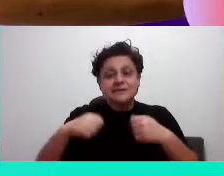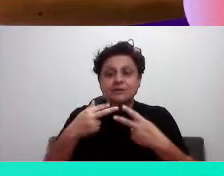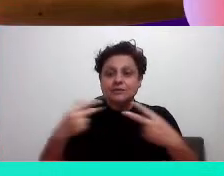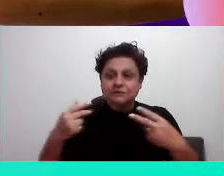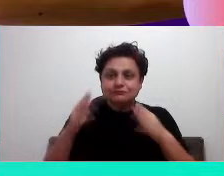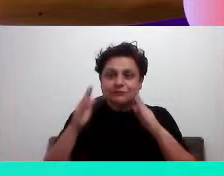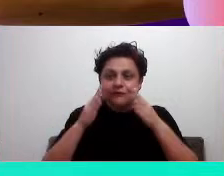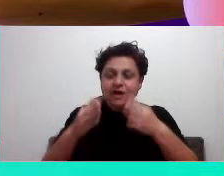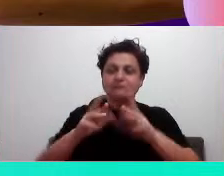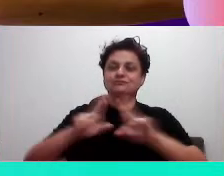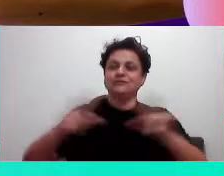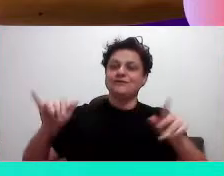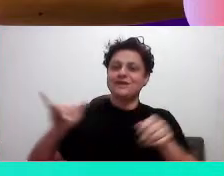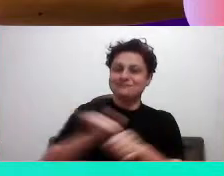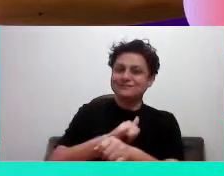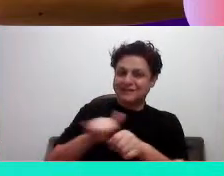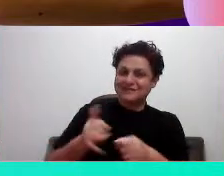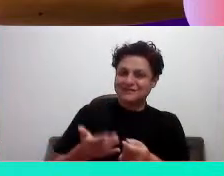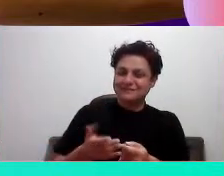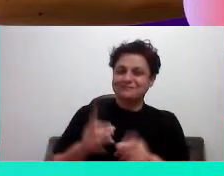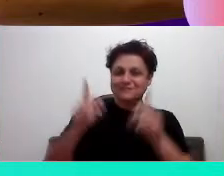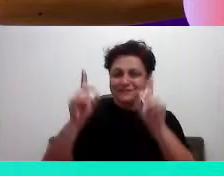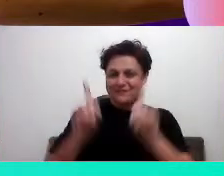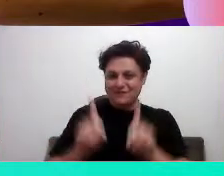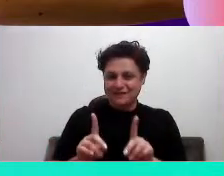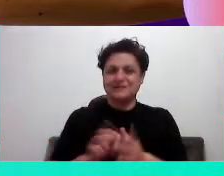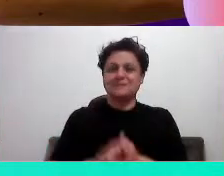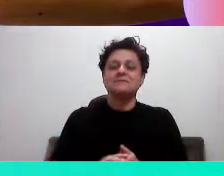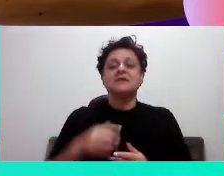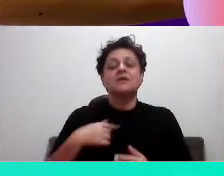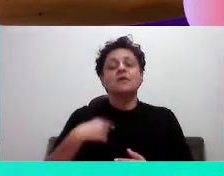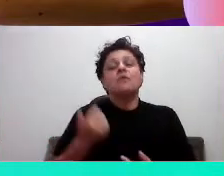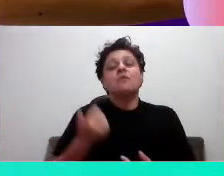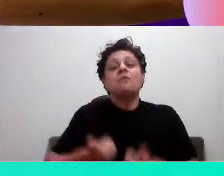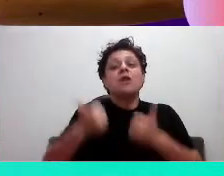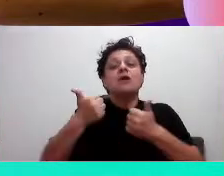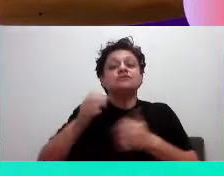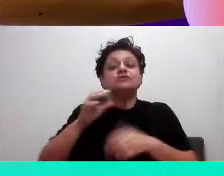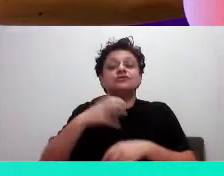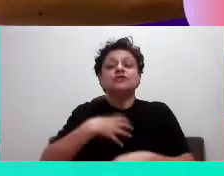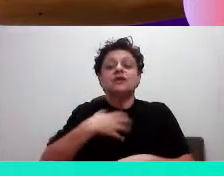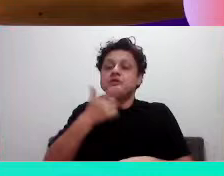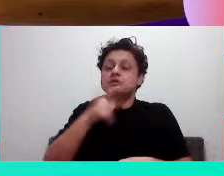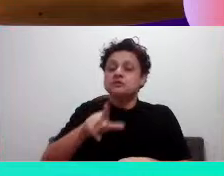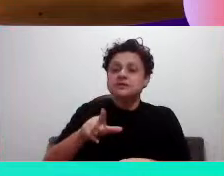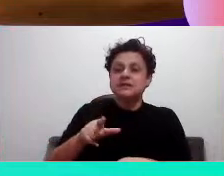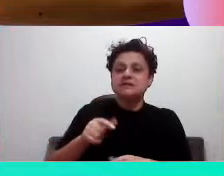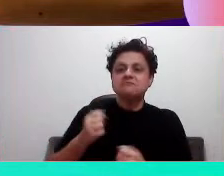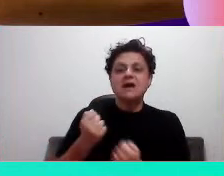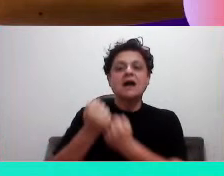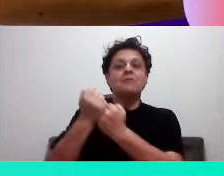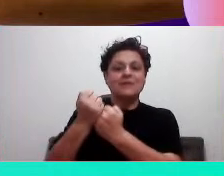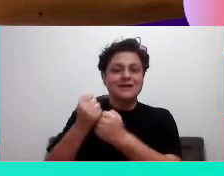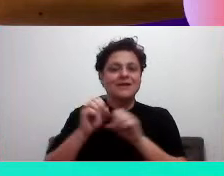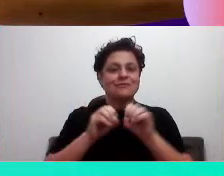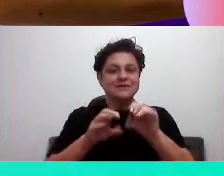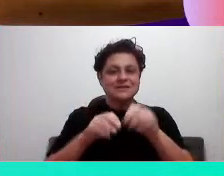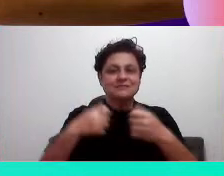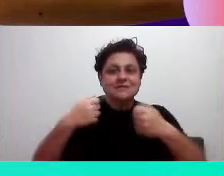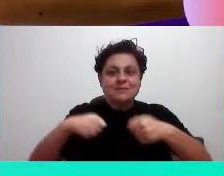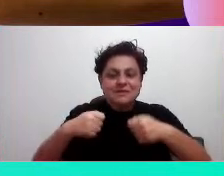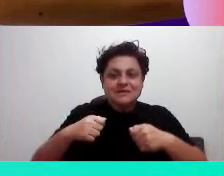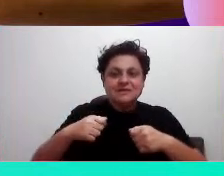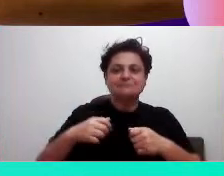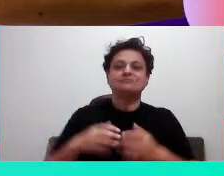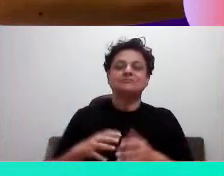best to support teaching of special educational needs, SEN, in ELT. This research was carried